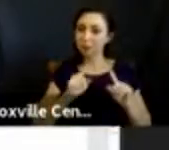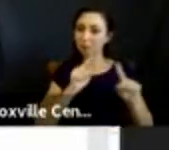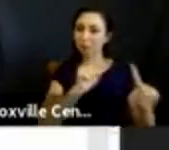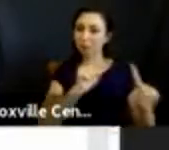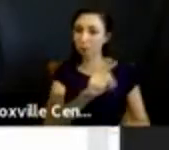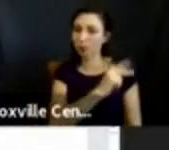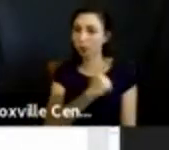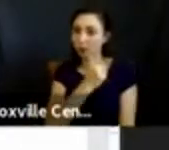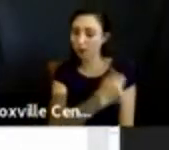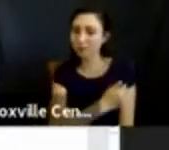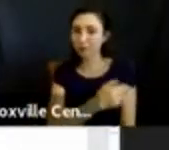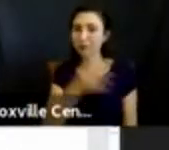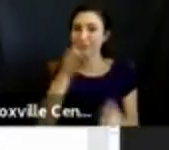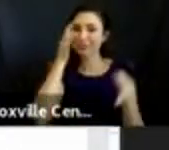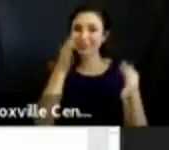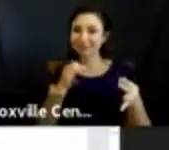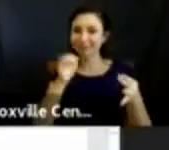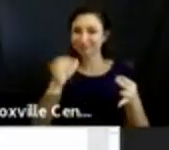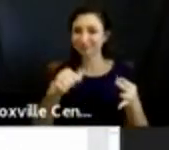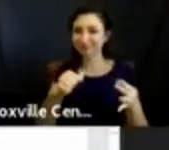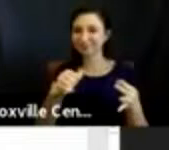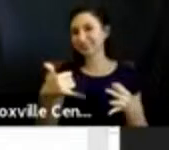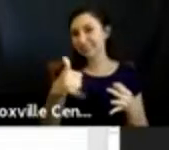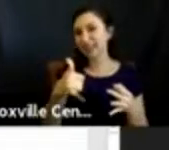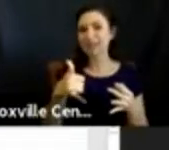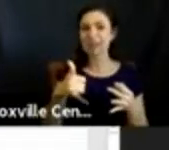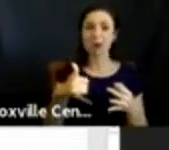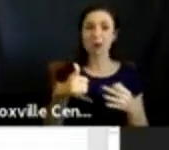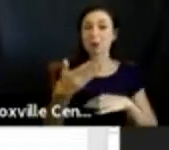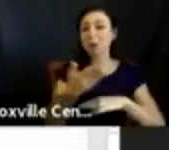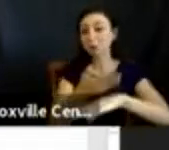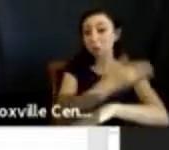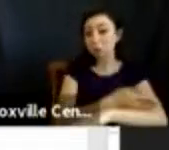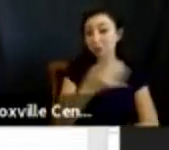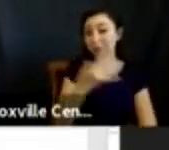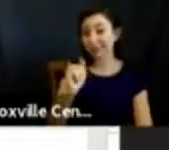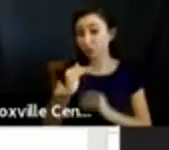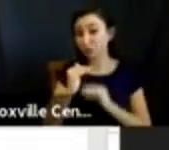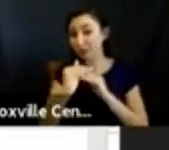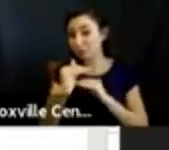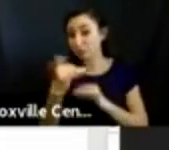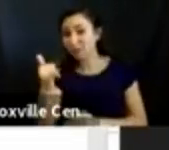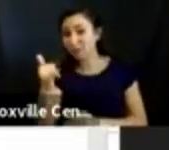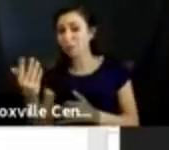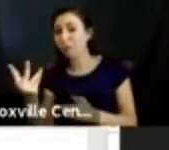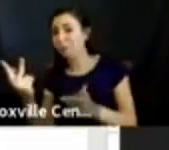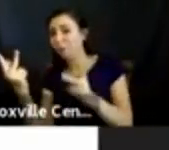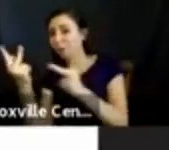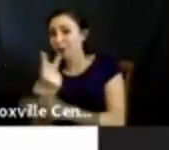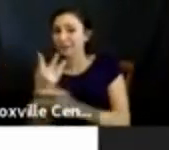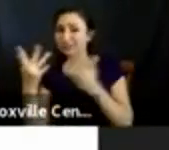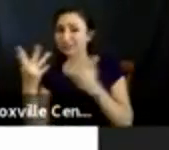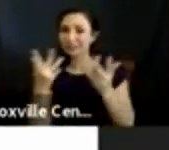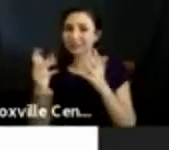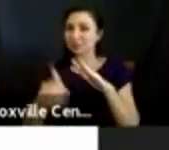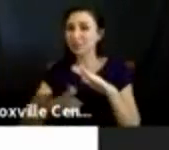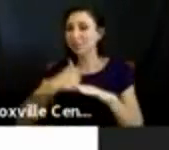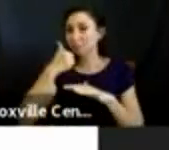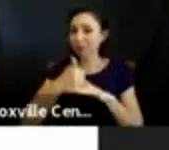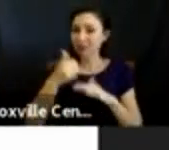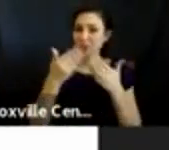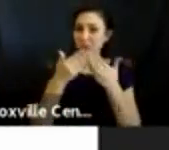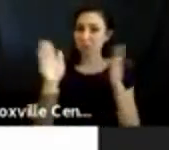be yellow improving, yellow stable, or yellow worsening, and based on the overall healthcare